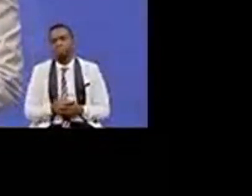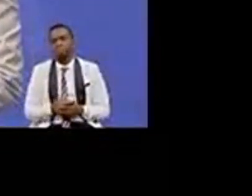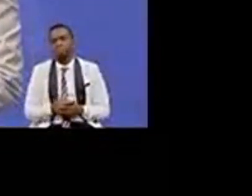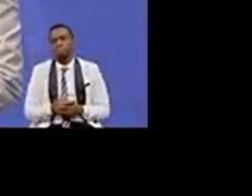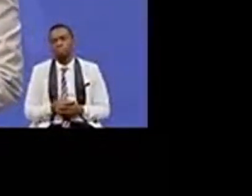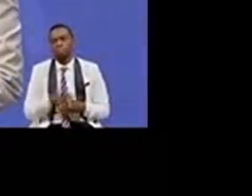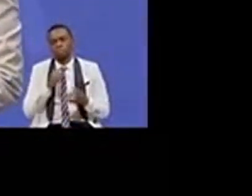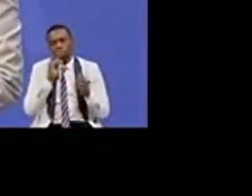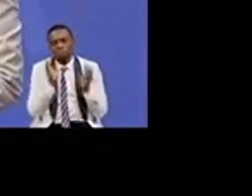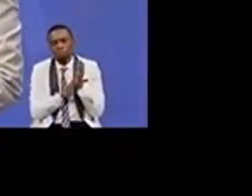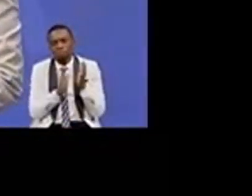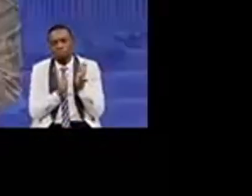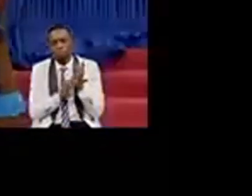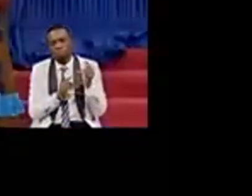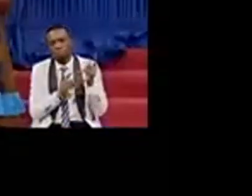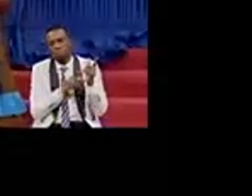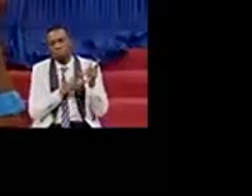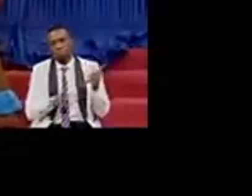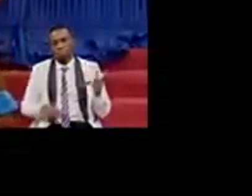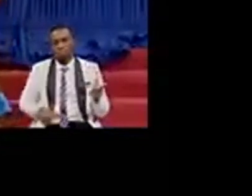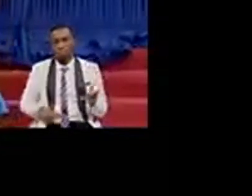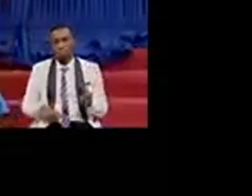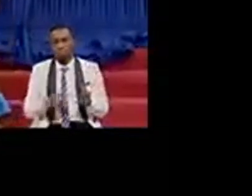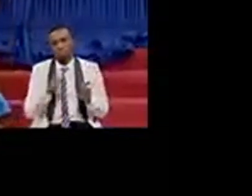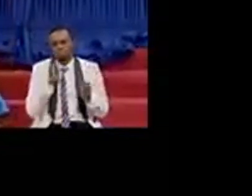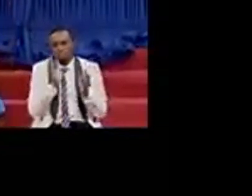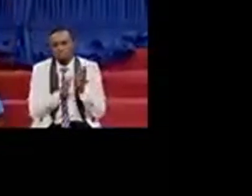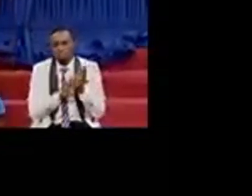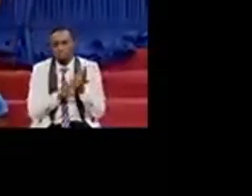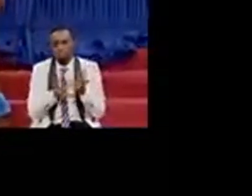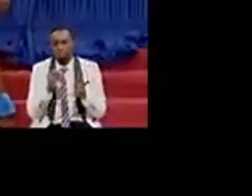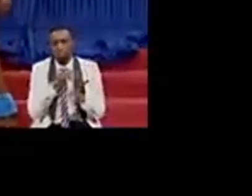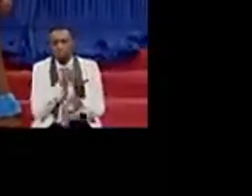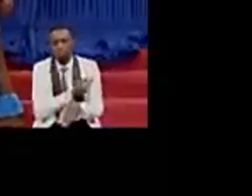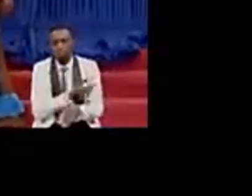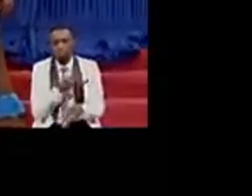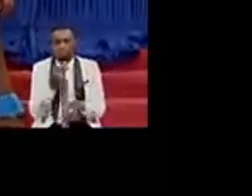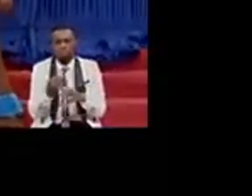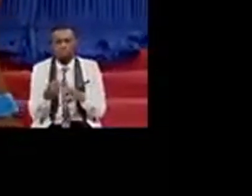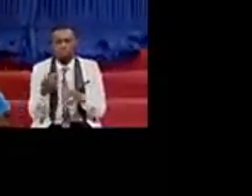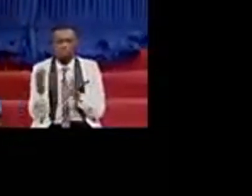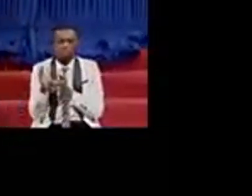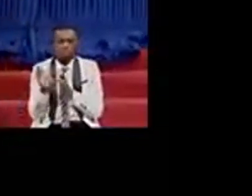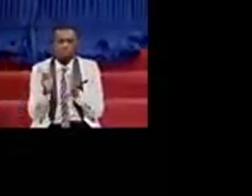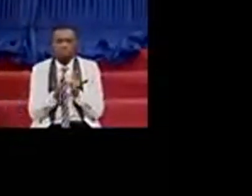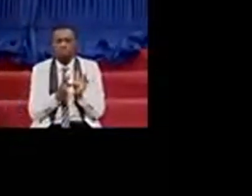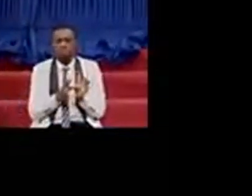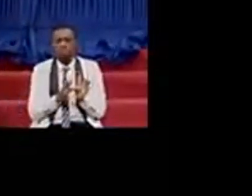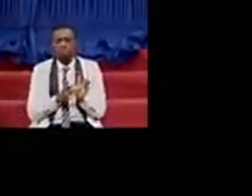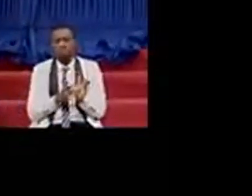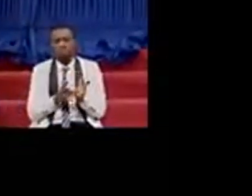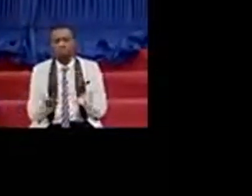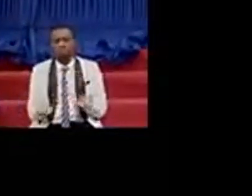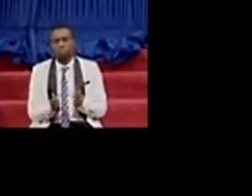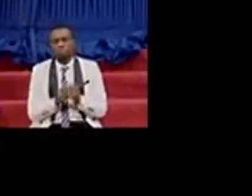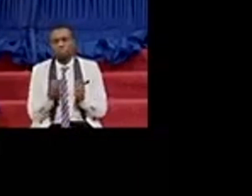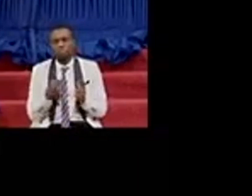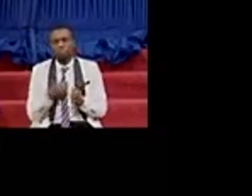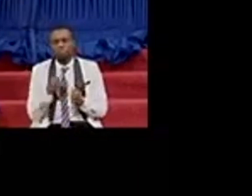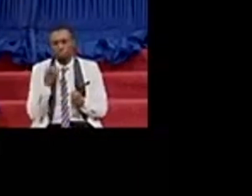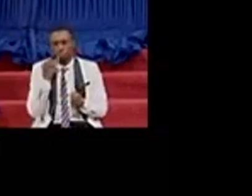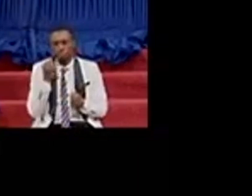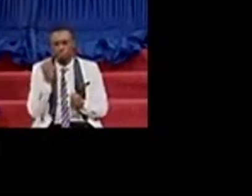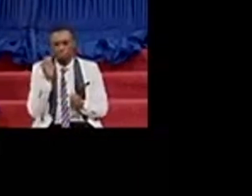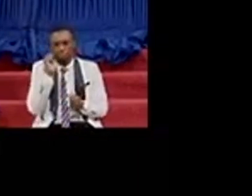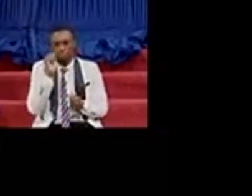Praise the Lord. Praise the mighty name of Jesus. Here with me is Mrs.